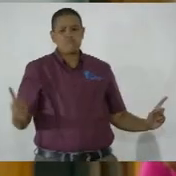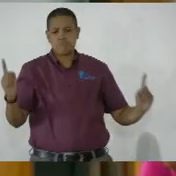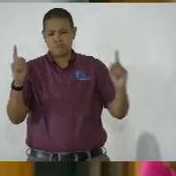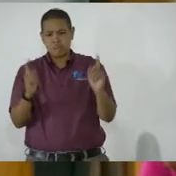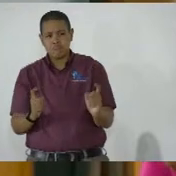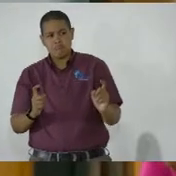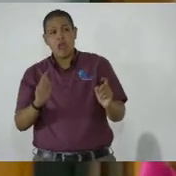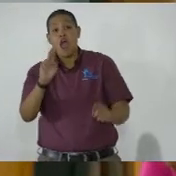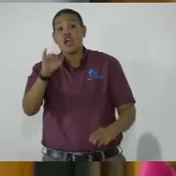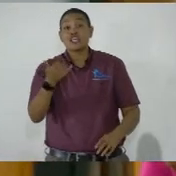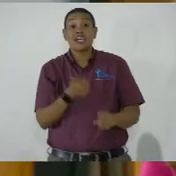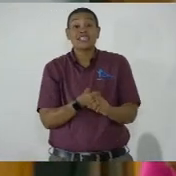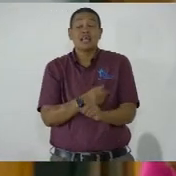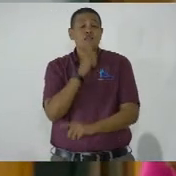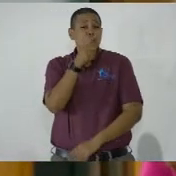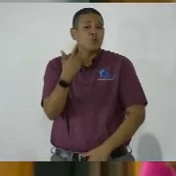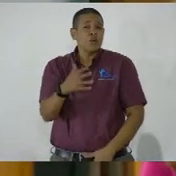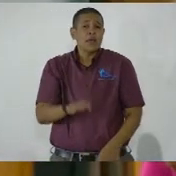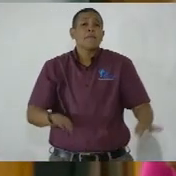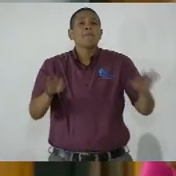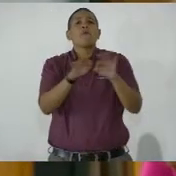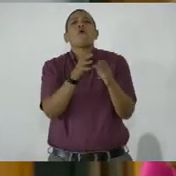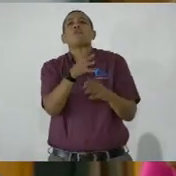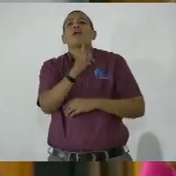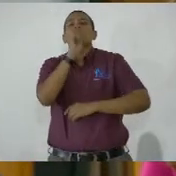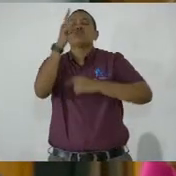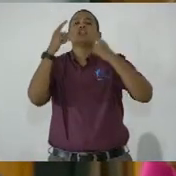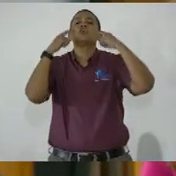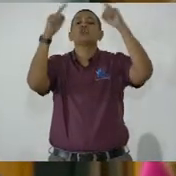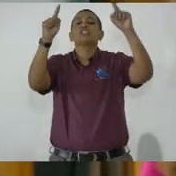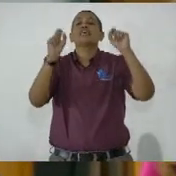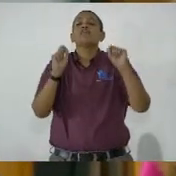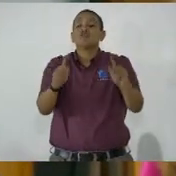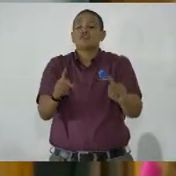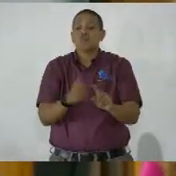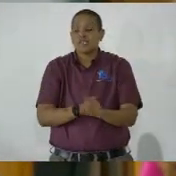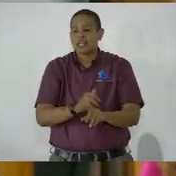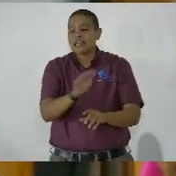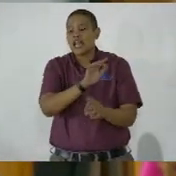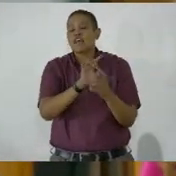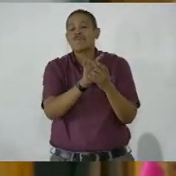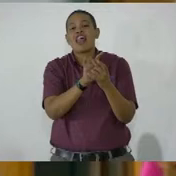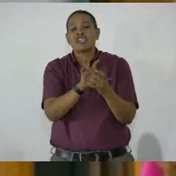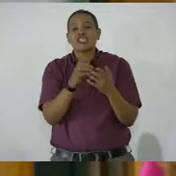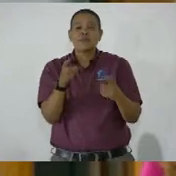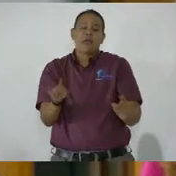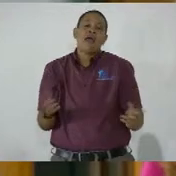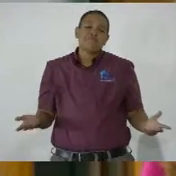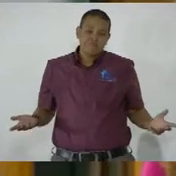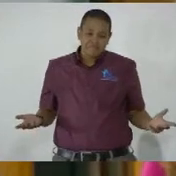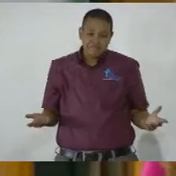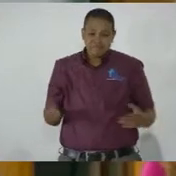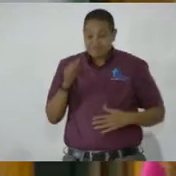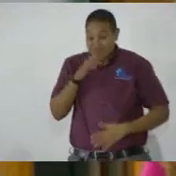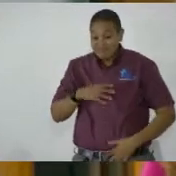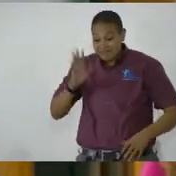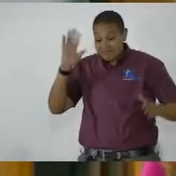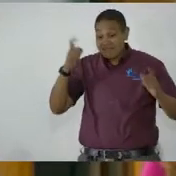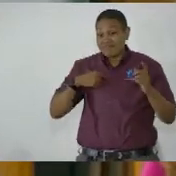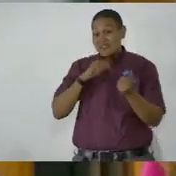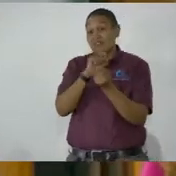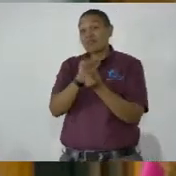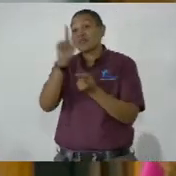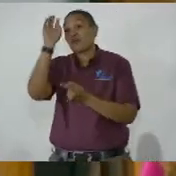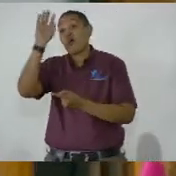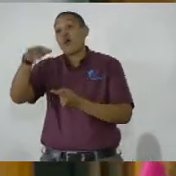restorative justice has been an important tool in successfully restoring their relationship. Madam Speaker, we have met with all the parish